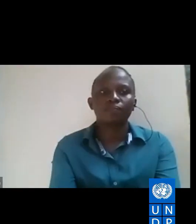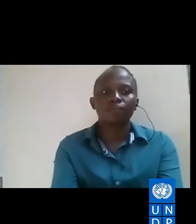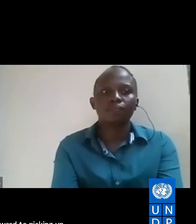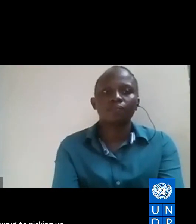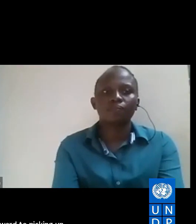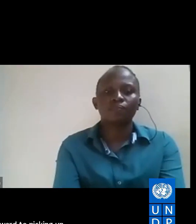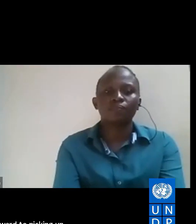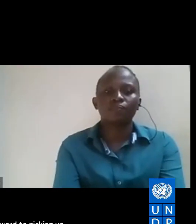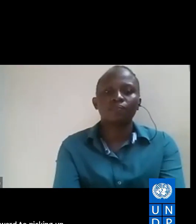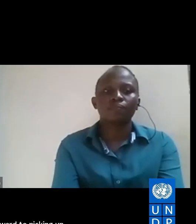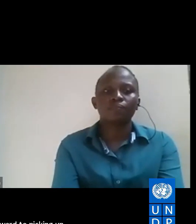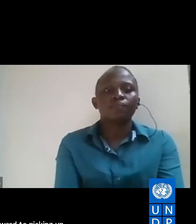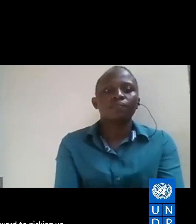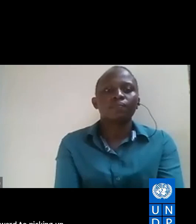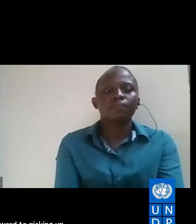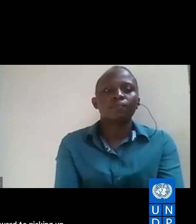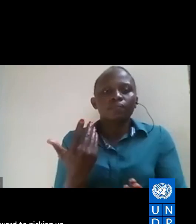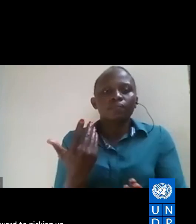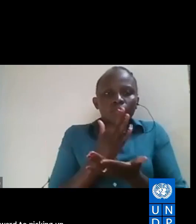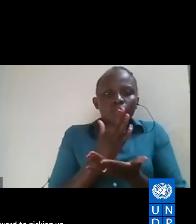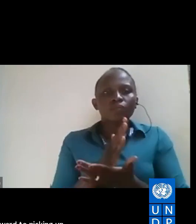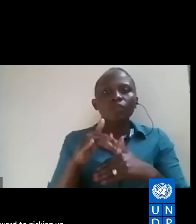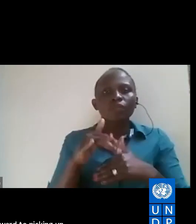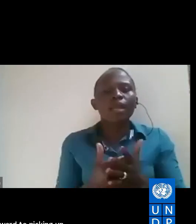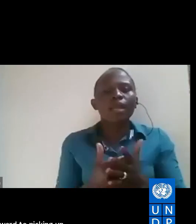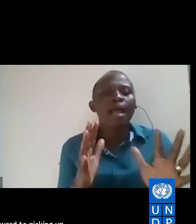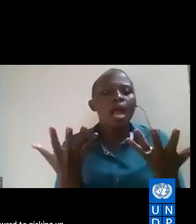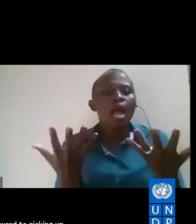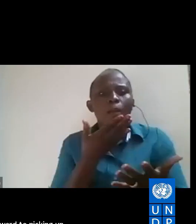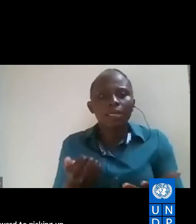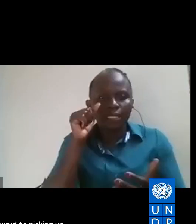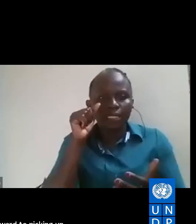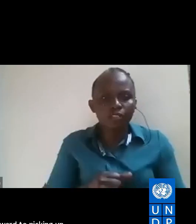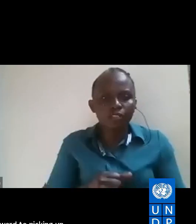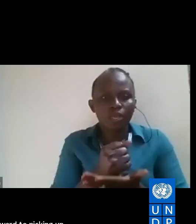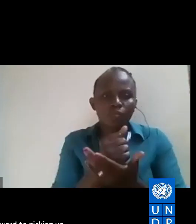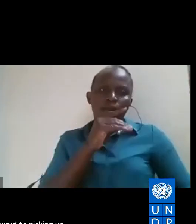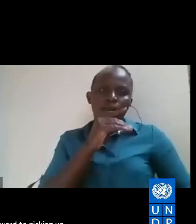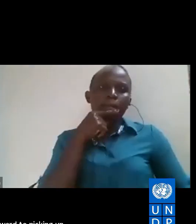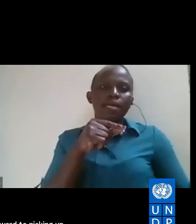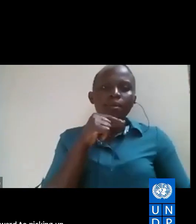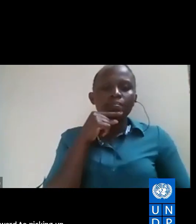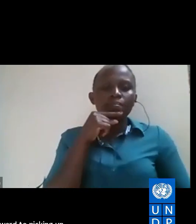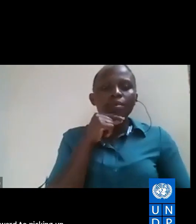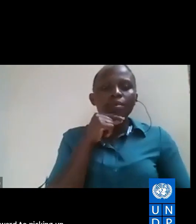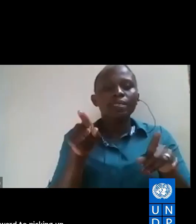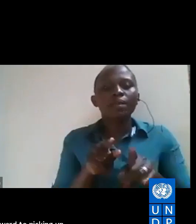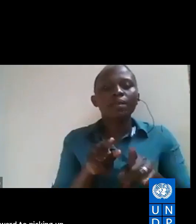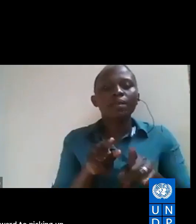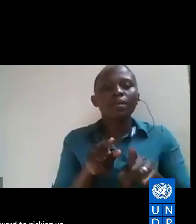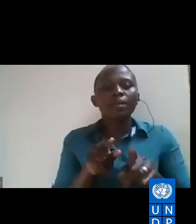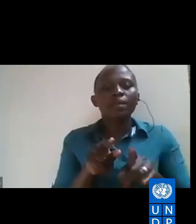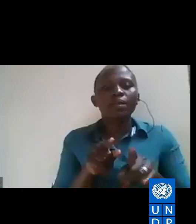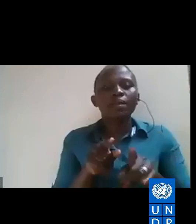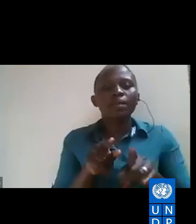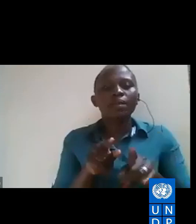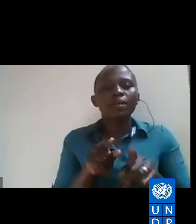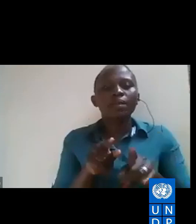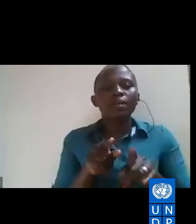How best can you help our male counterparts to also change their narrative to what women can do? I